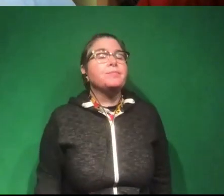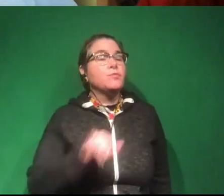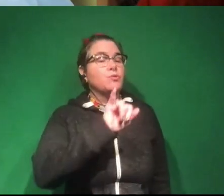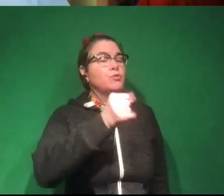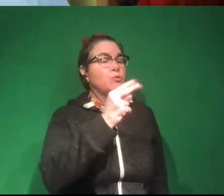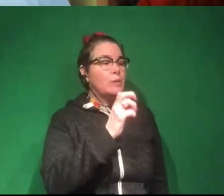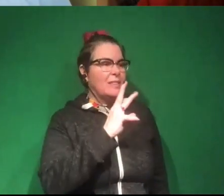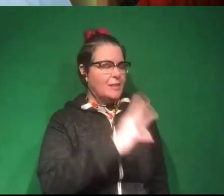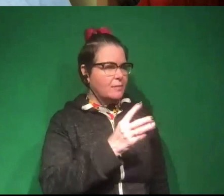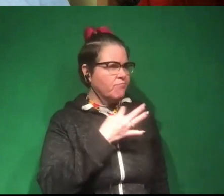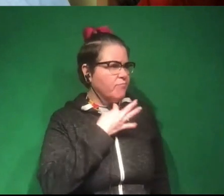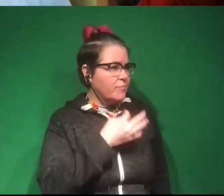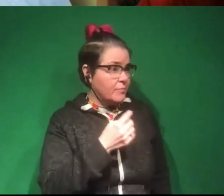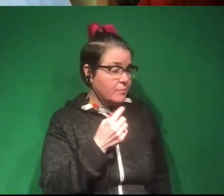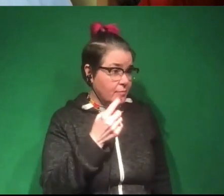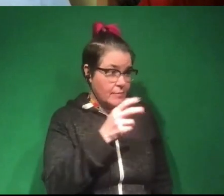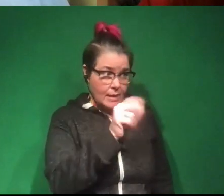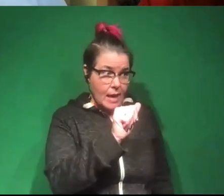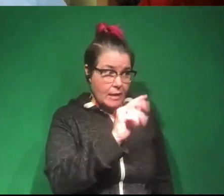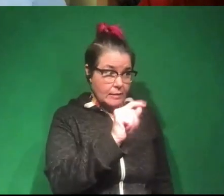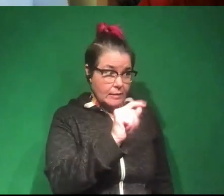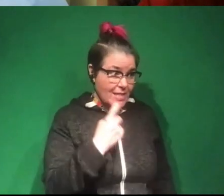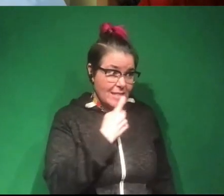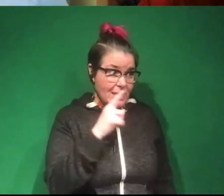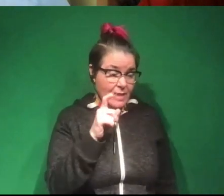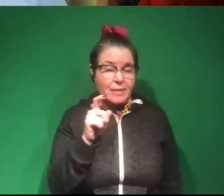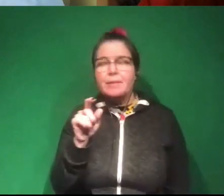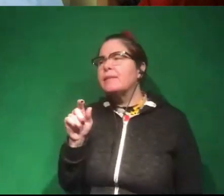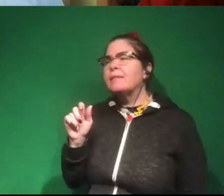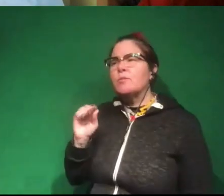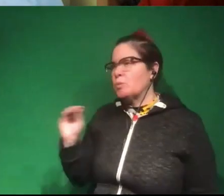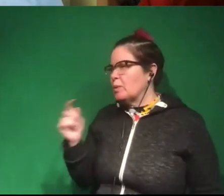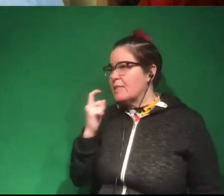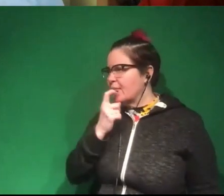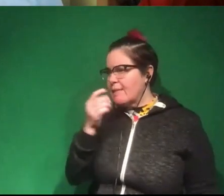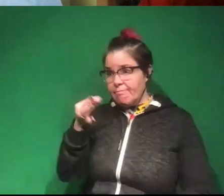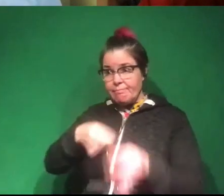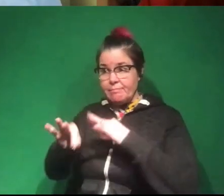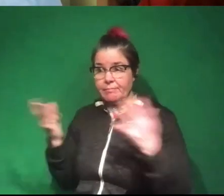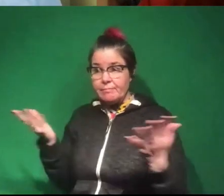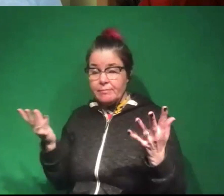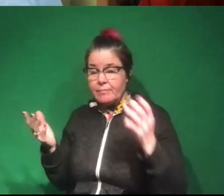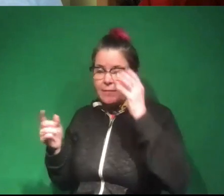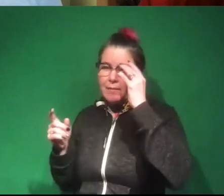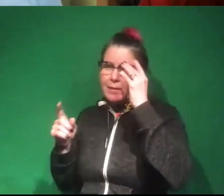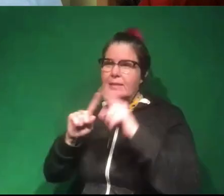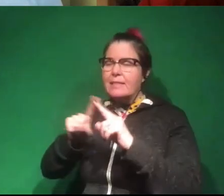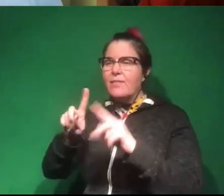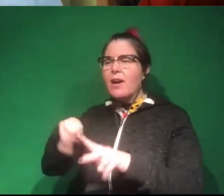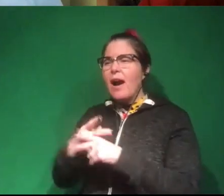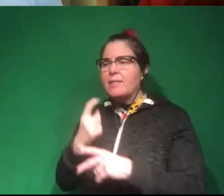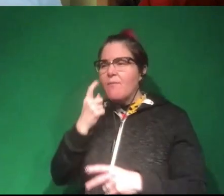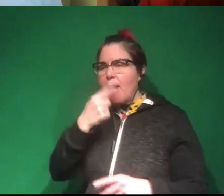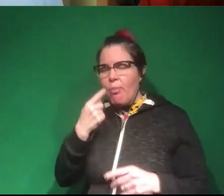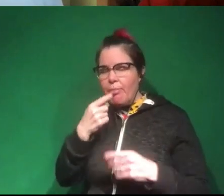would like to know, do ants have teeth? Ants do not have teeth, but instead they have these different kinds of mouth parts. They kind of have